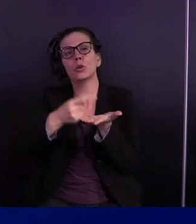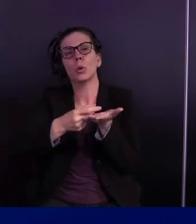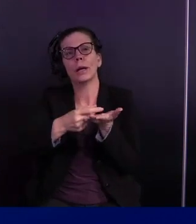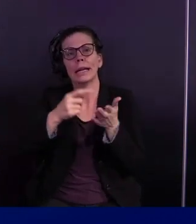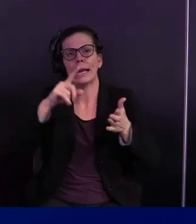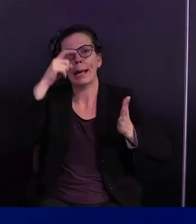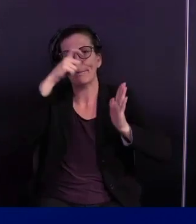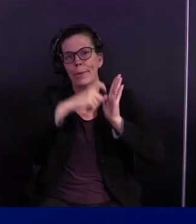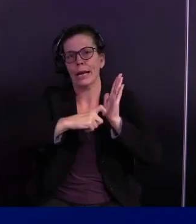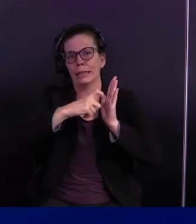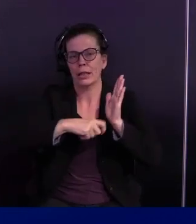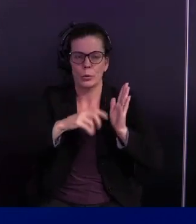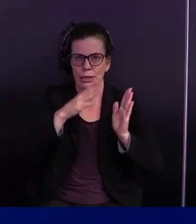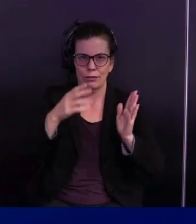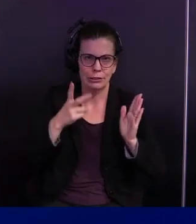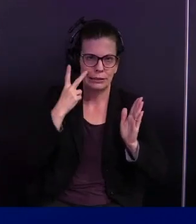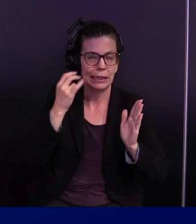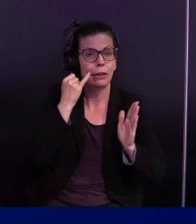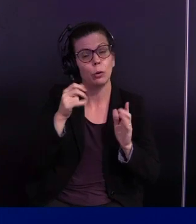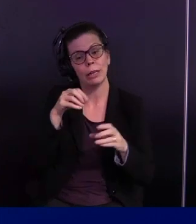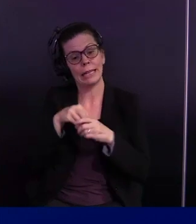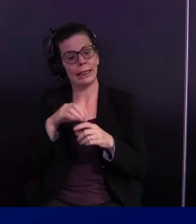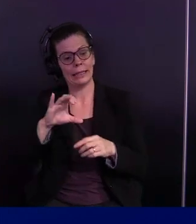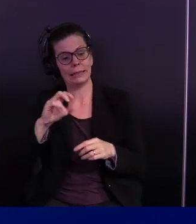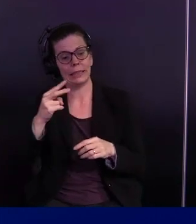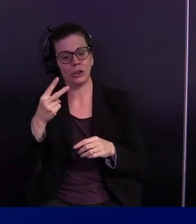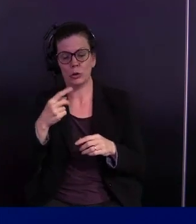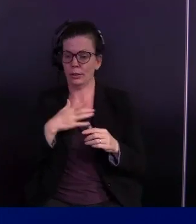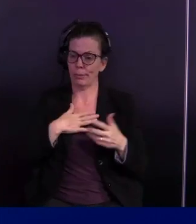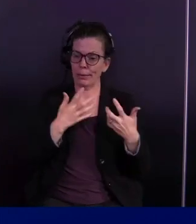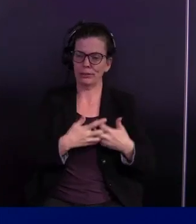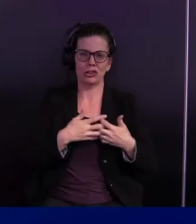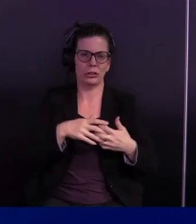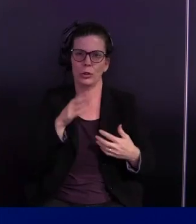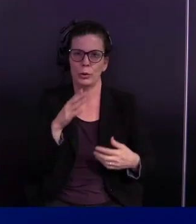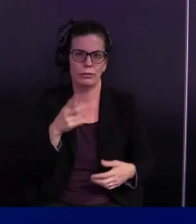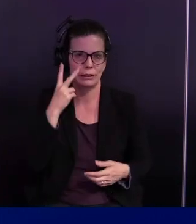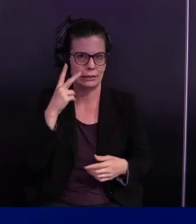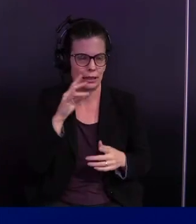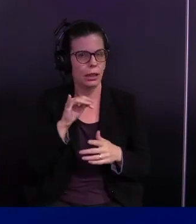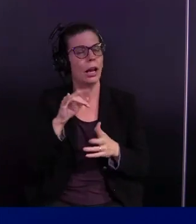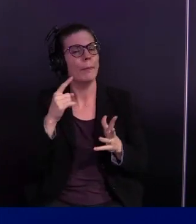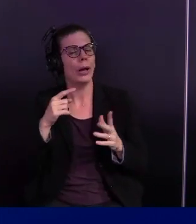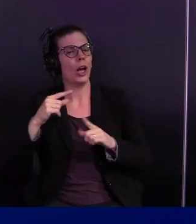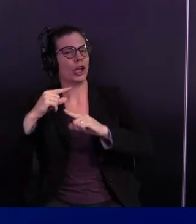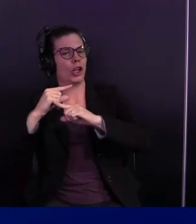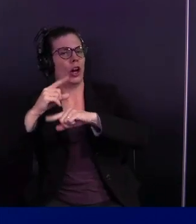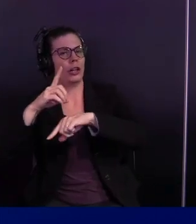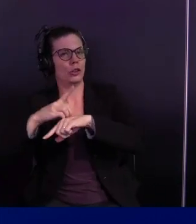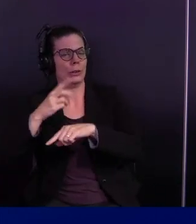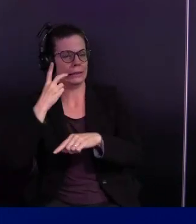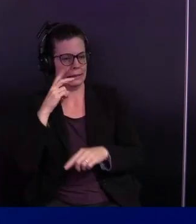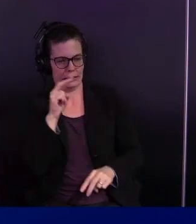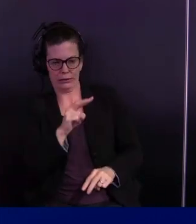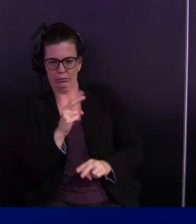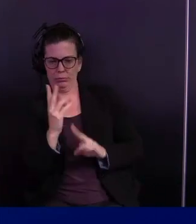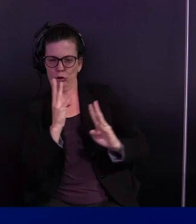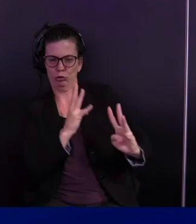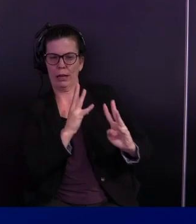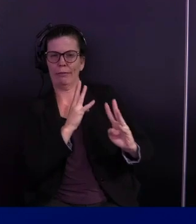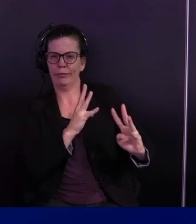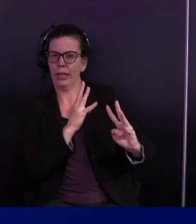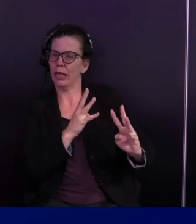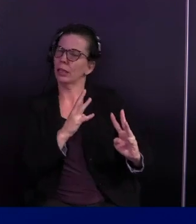the EC2. If these are my machines, you would never see that. But guard duty would see the general traffic and the